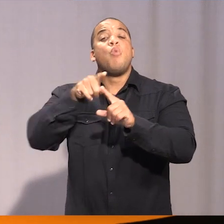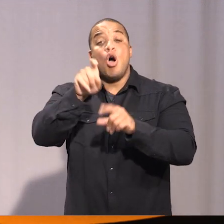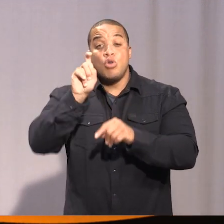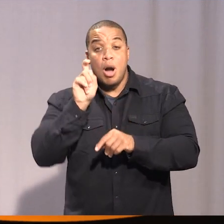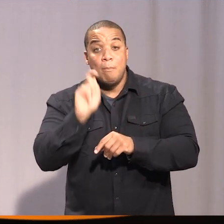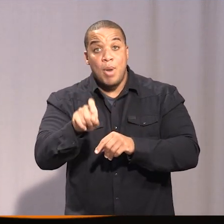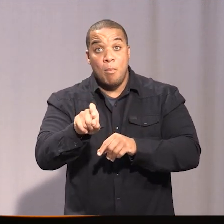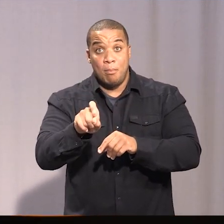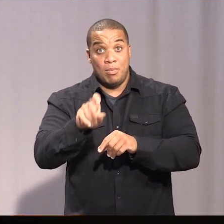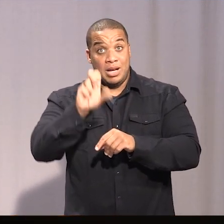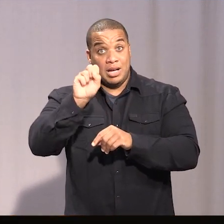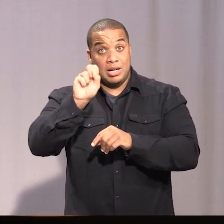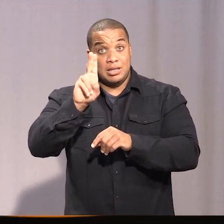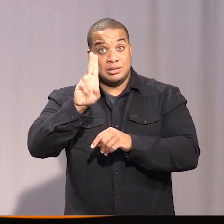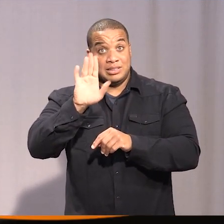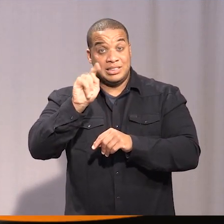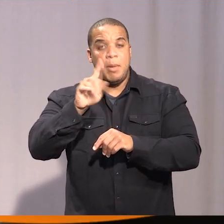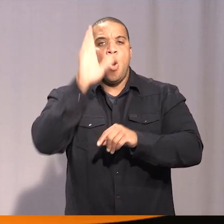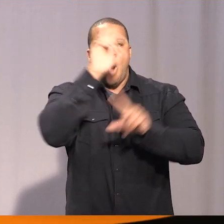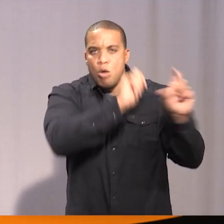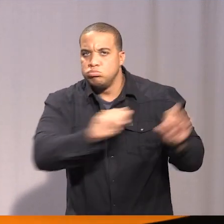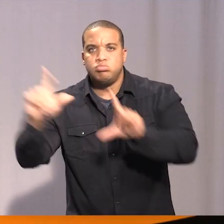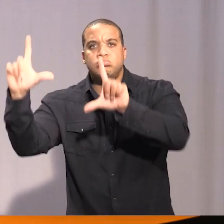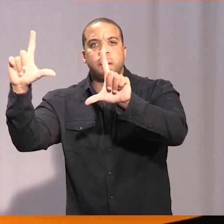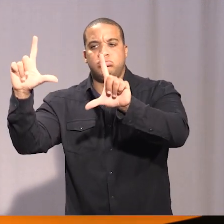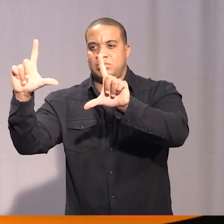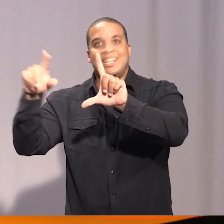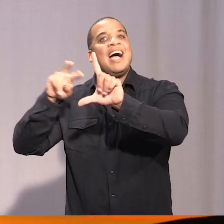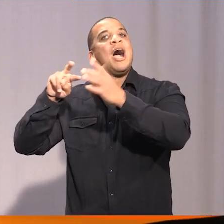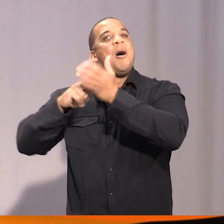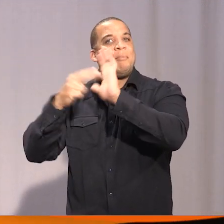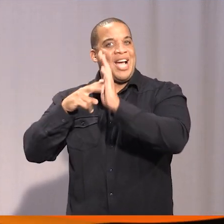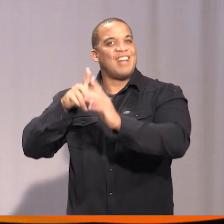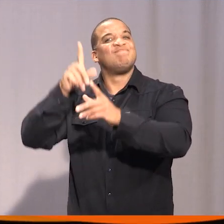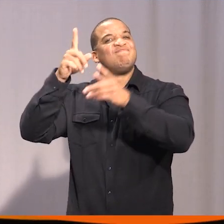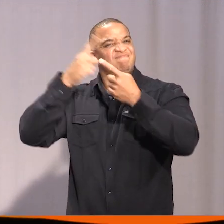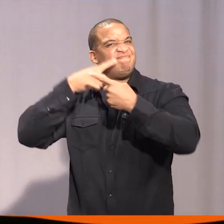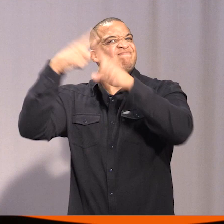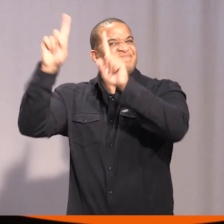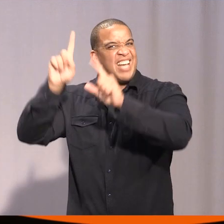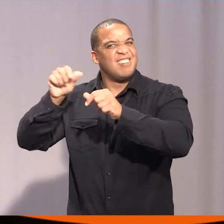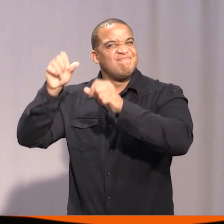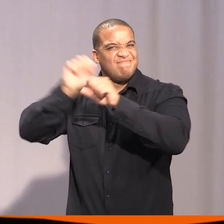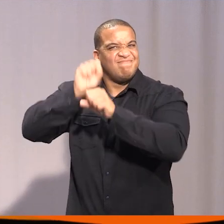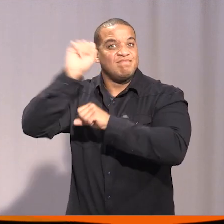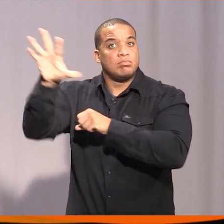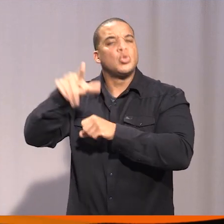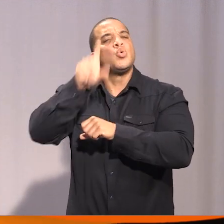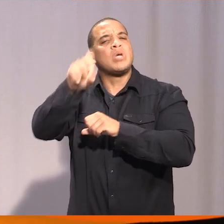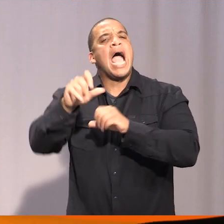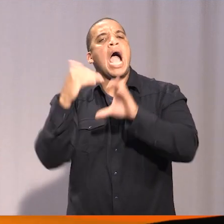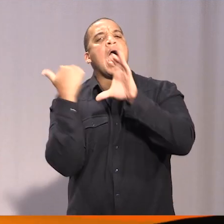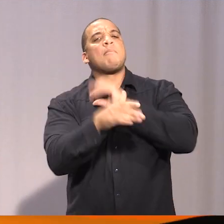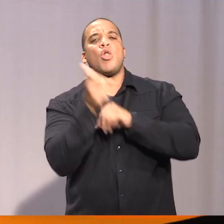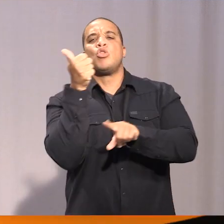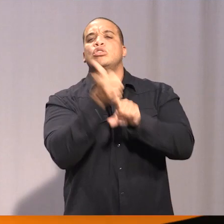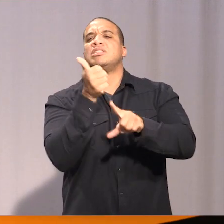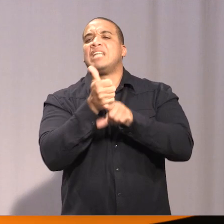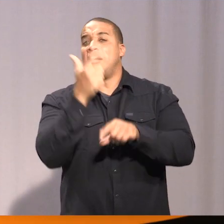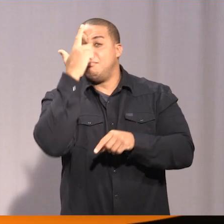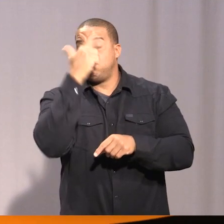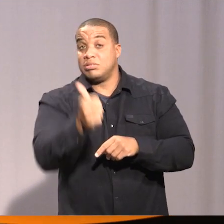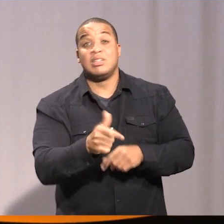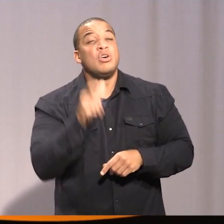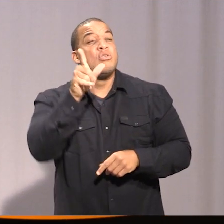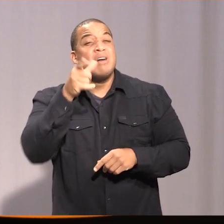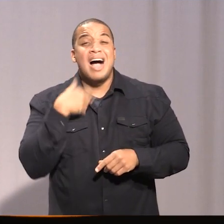little window that comes up that states that it has been submitted. You may email that to yourself if you like.